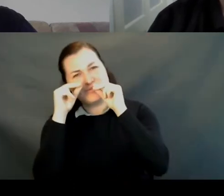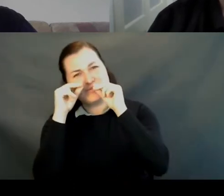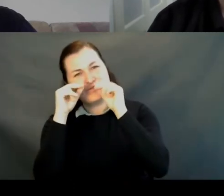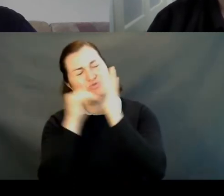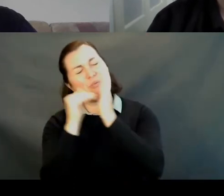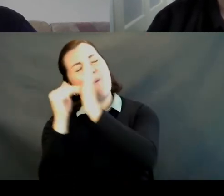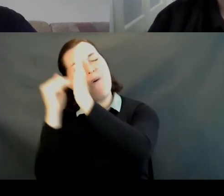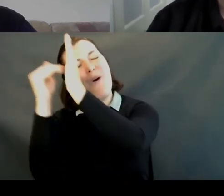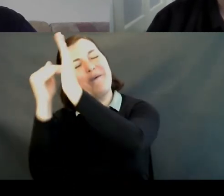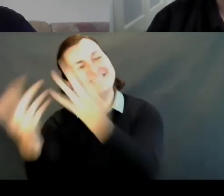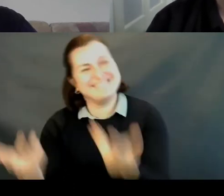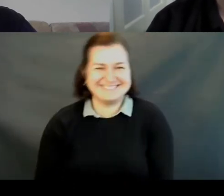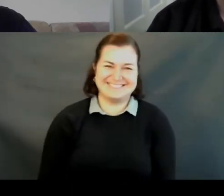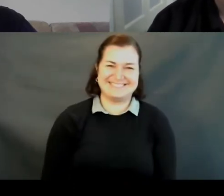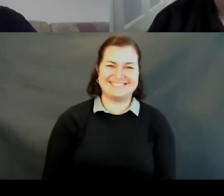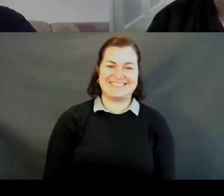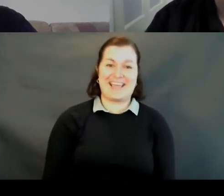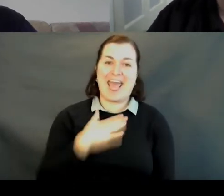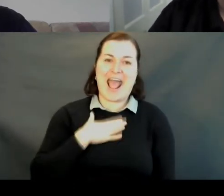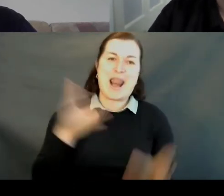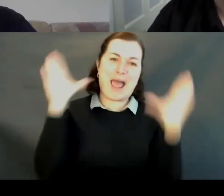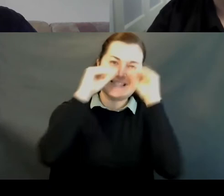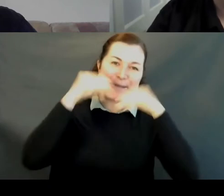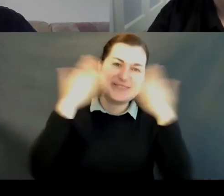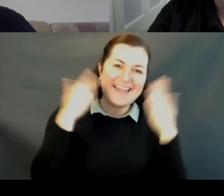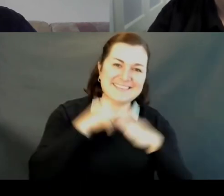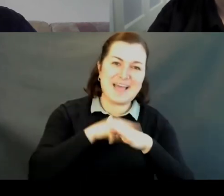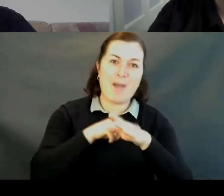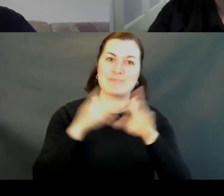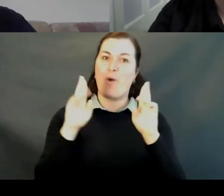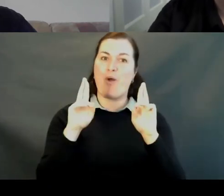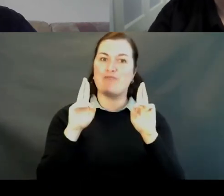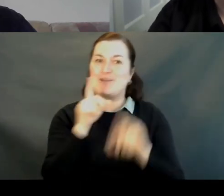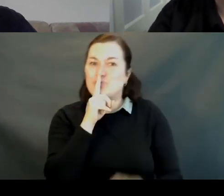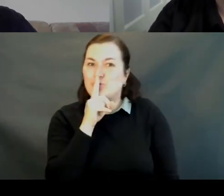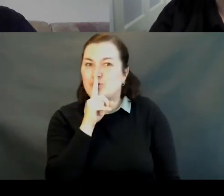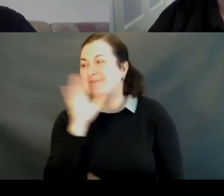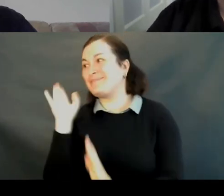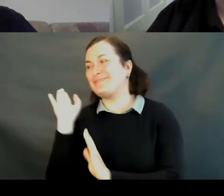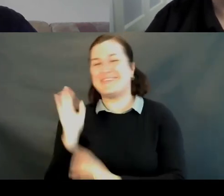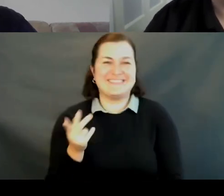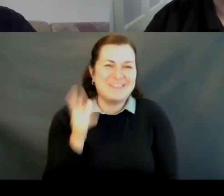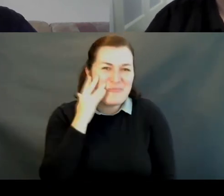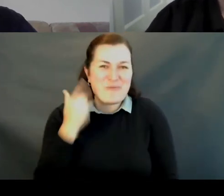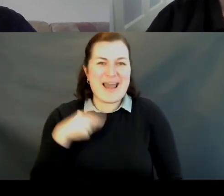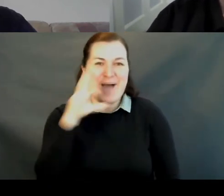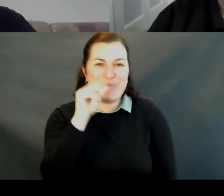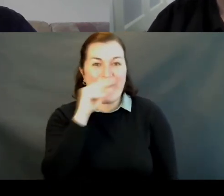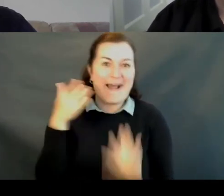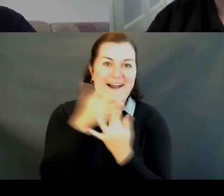good good snooze during the day, so hopefully he won't be doing too much of that whilst I'm talking and interrupting